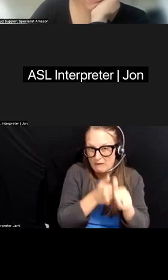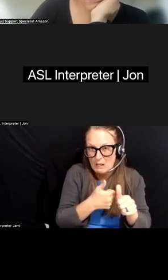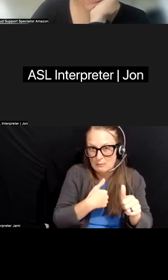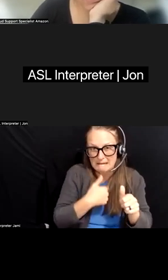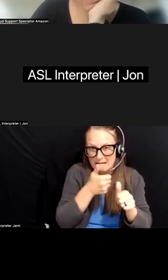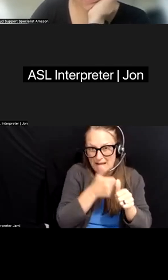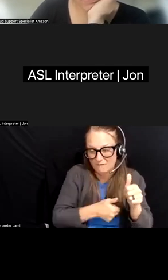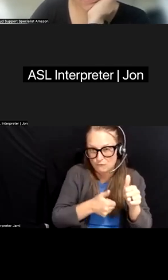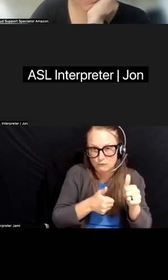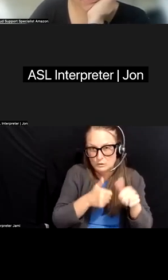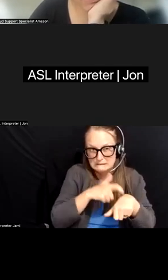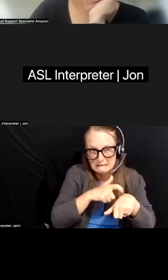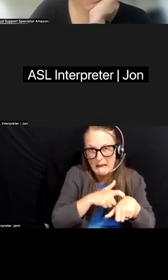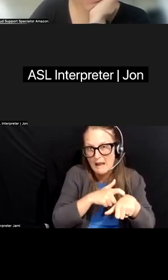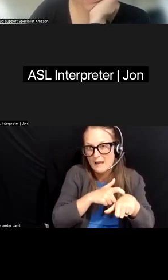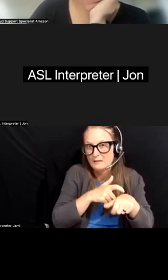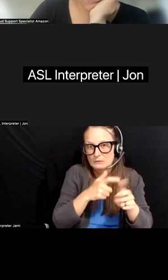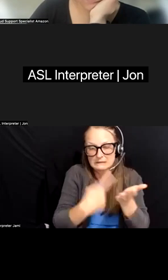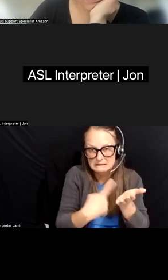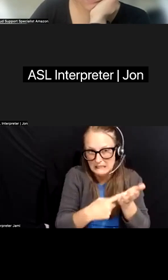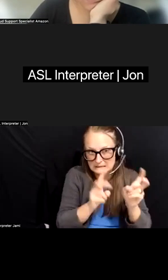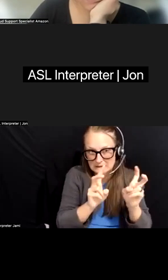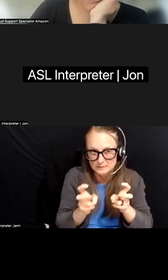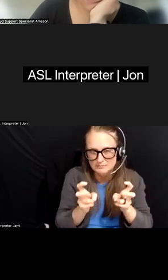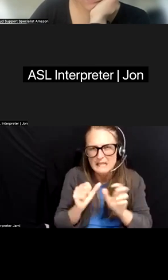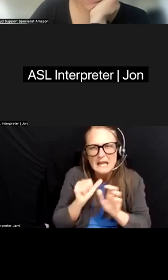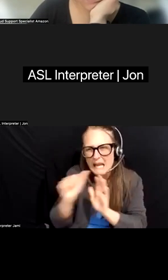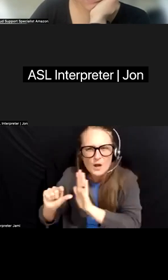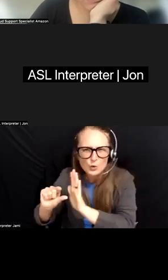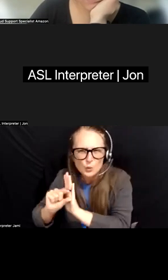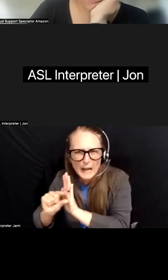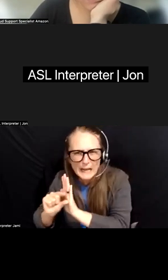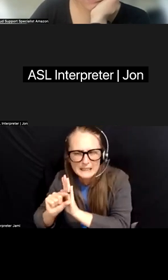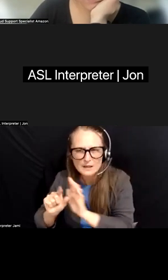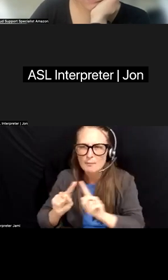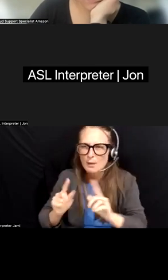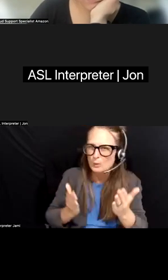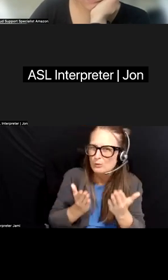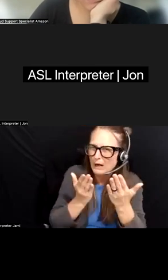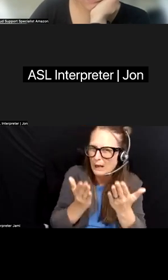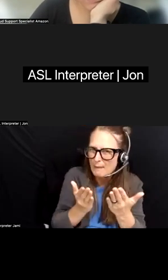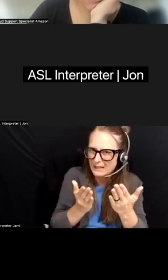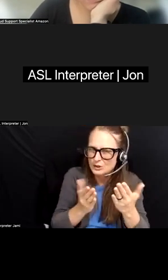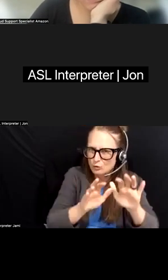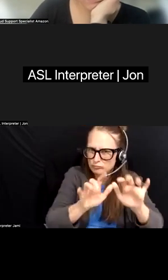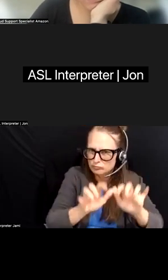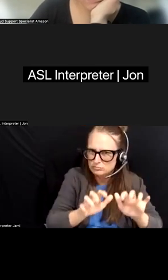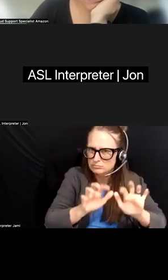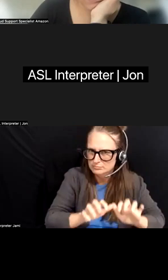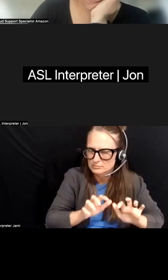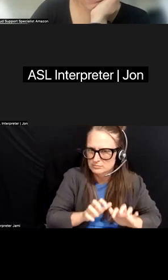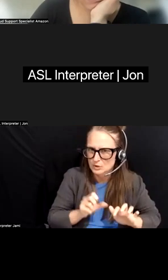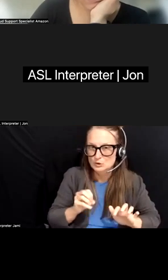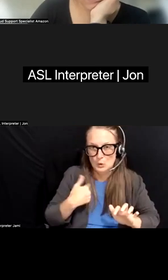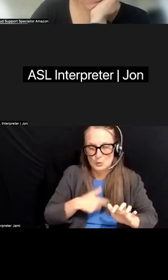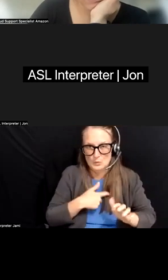topics. These are not graded, but we're recommending you complete them so that we can validate that